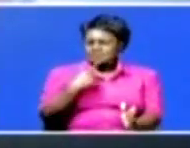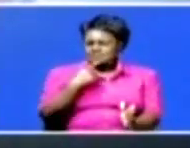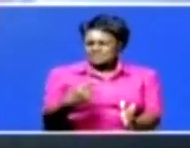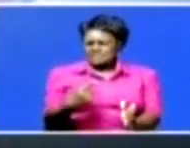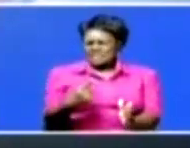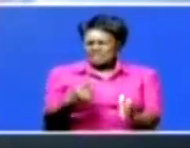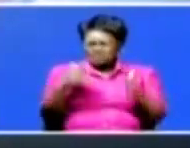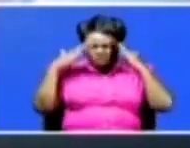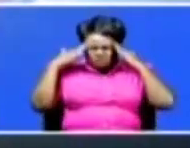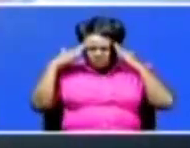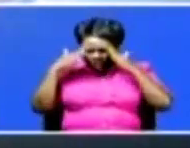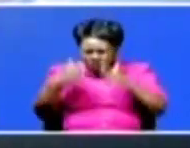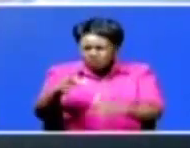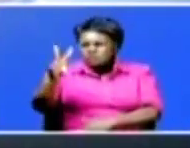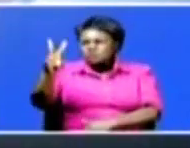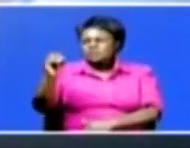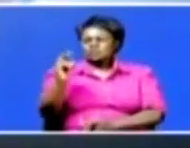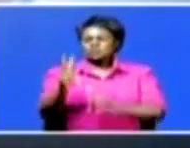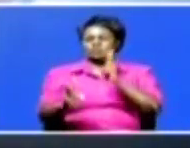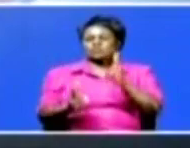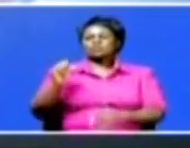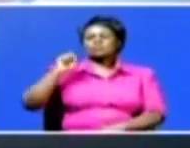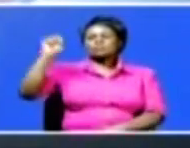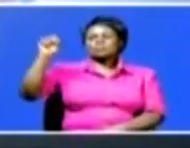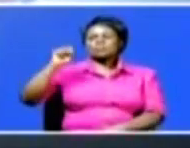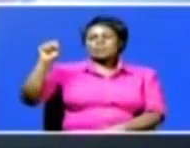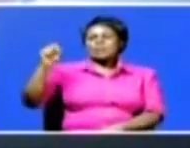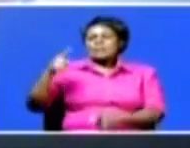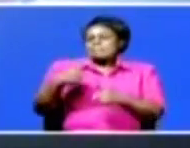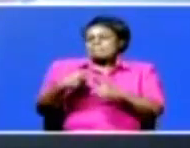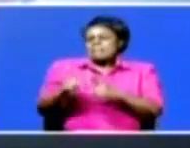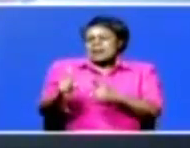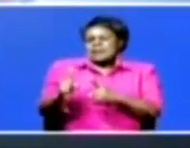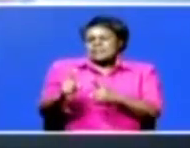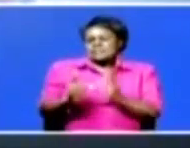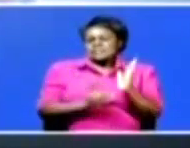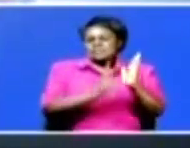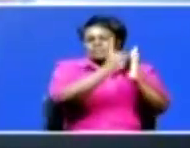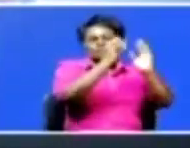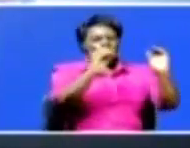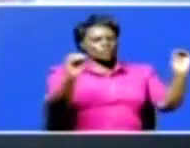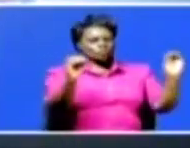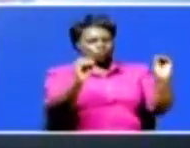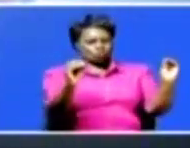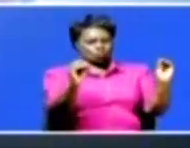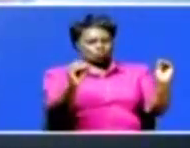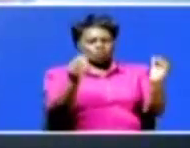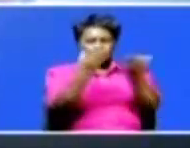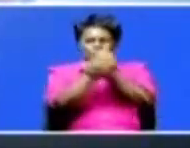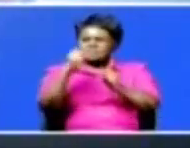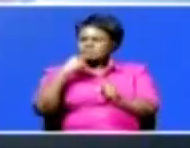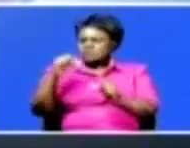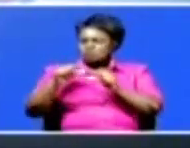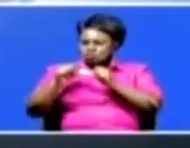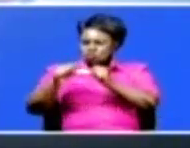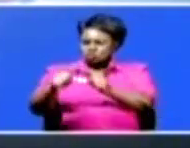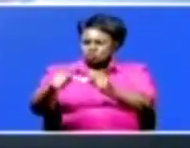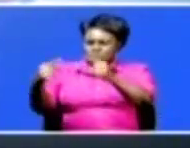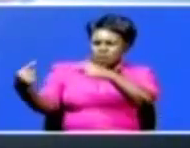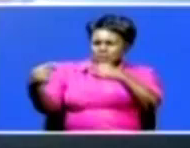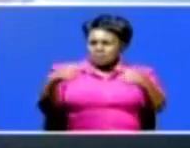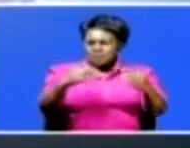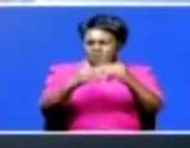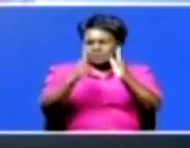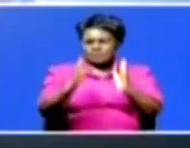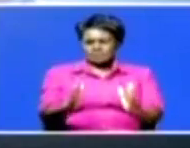are obsessed with the 2022 succession politics at the expense of the country's development. The president says the continuing exchanges